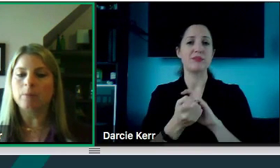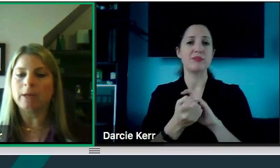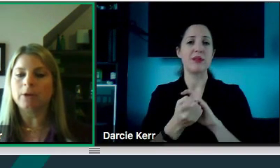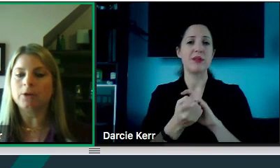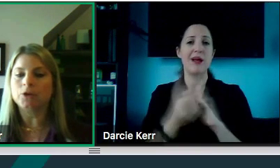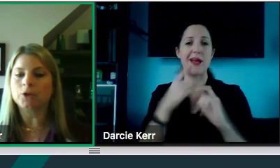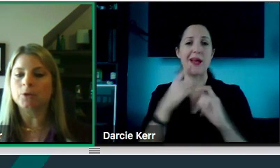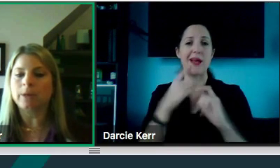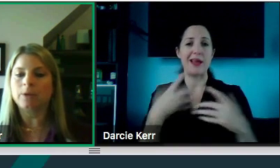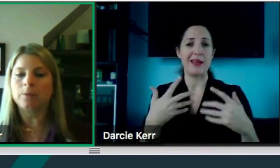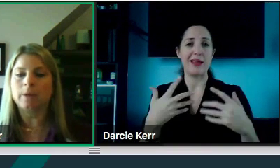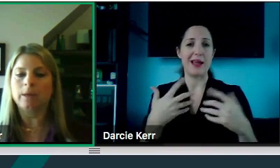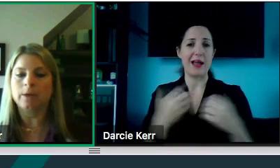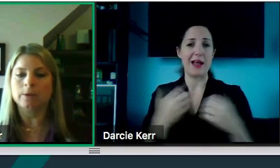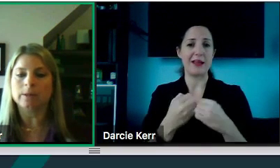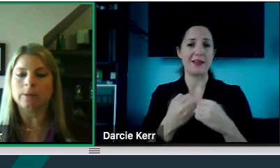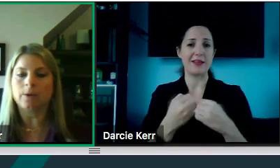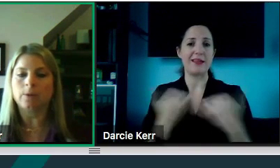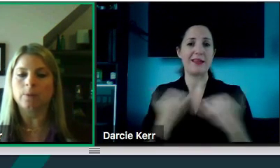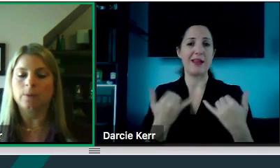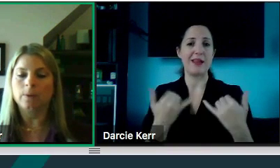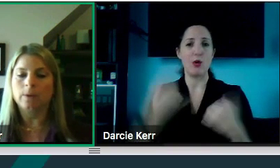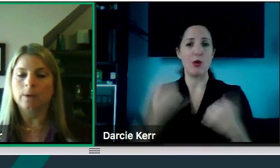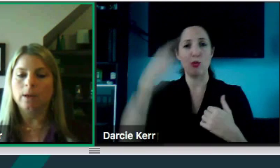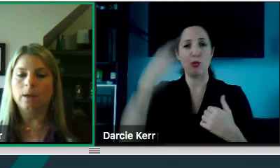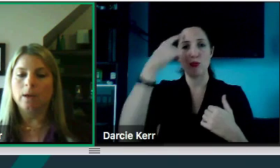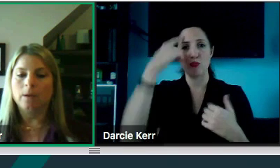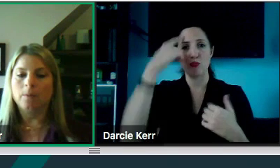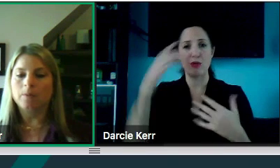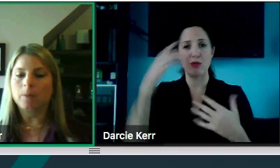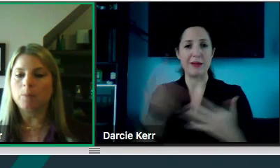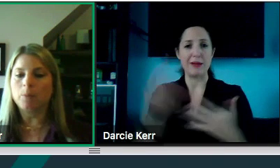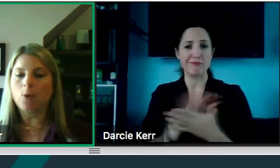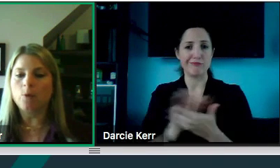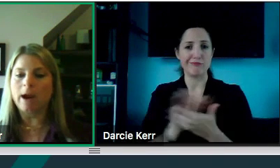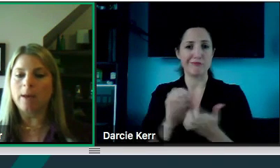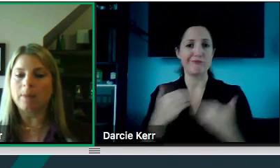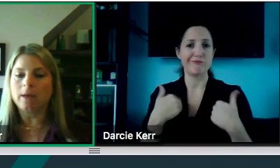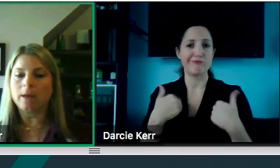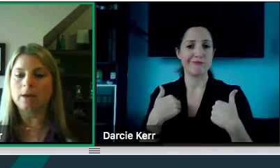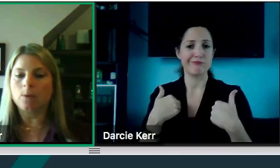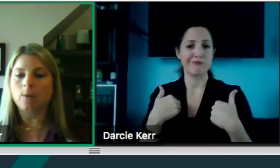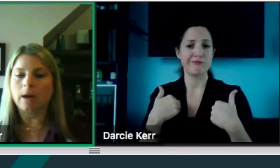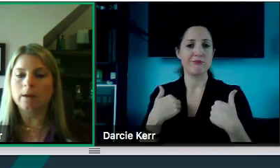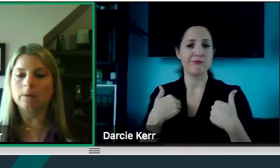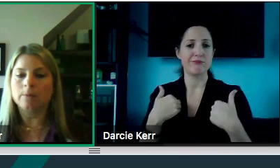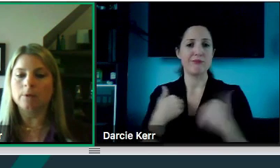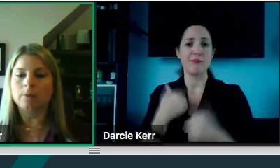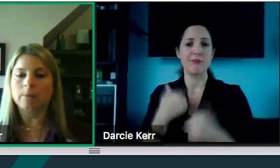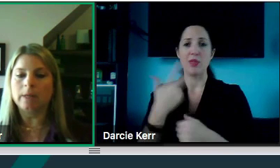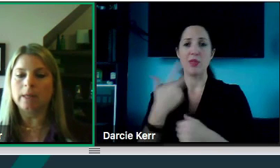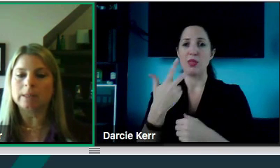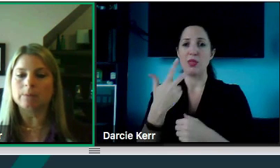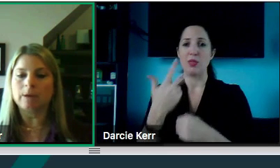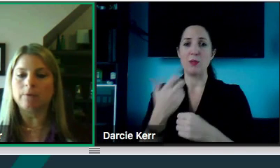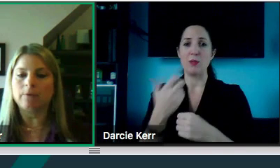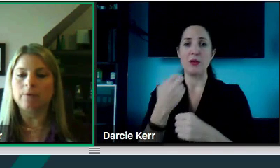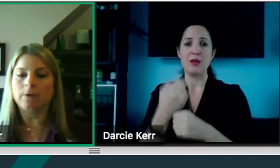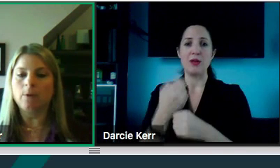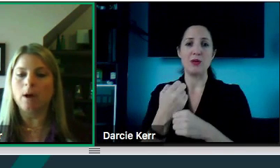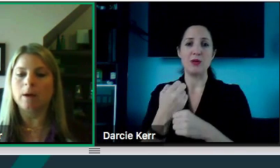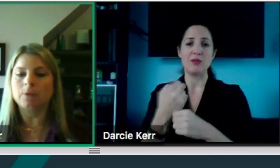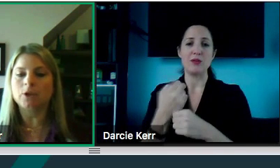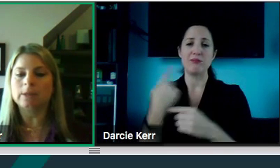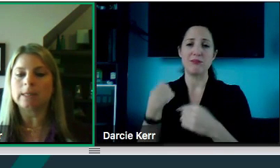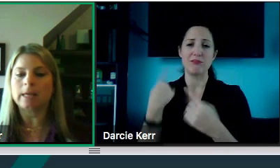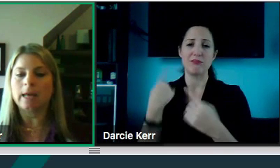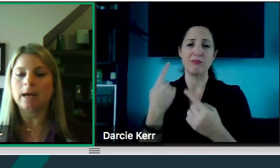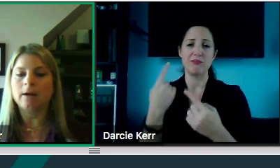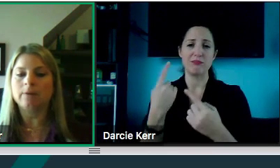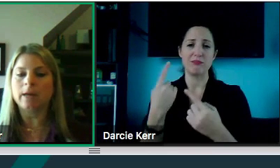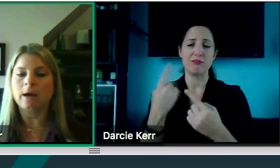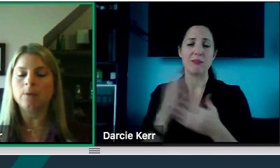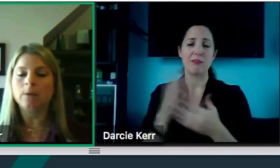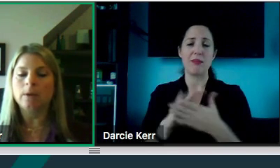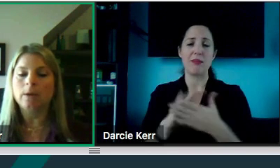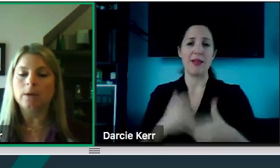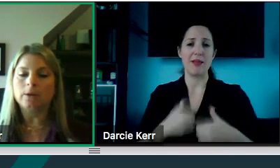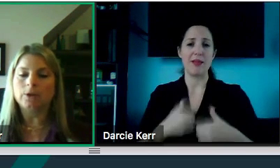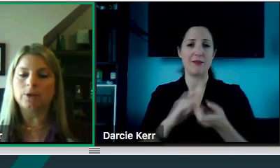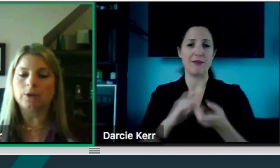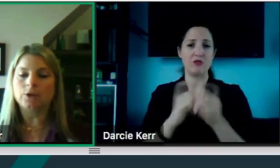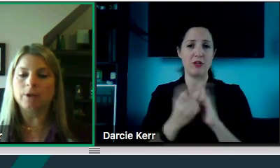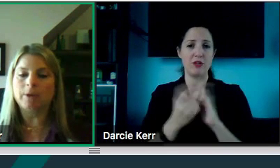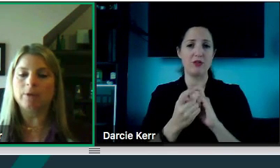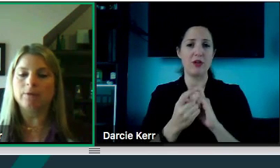me with a brain injury 3 years ago. Programming in a quiet room is one of the few options I have